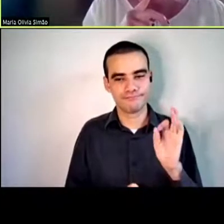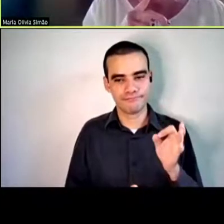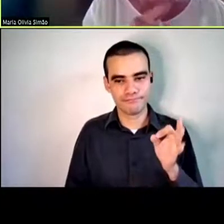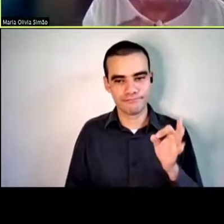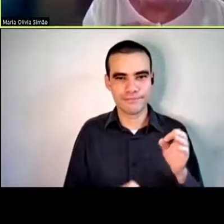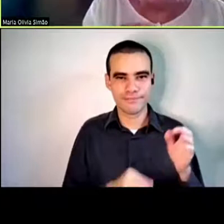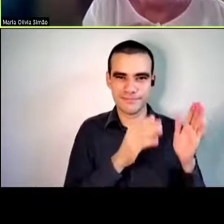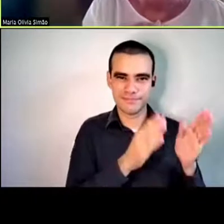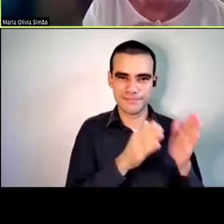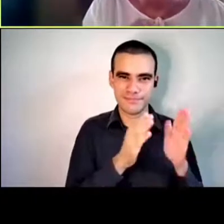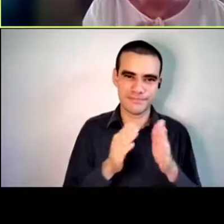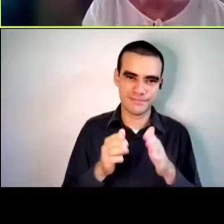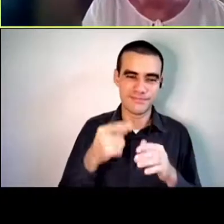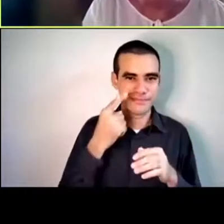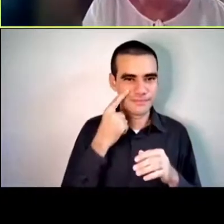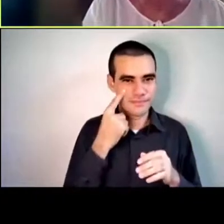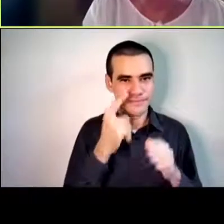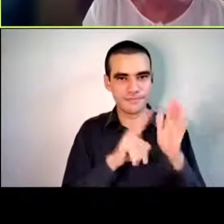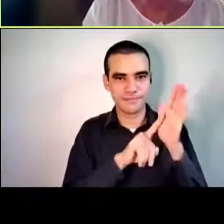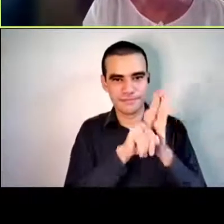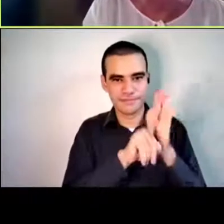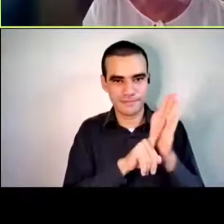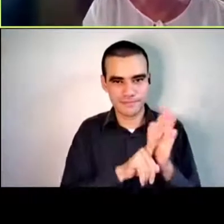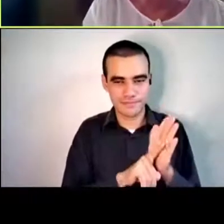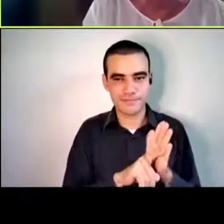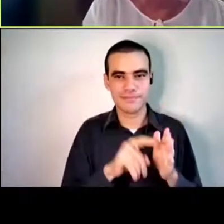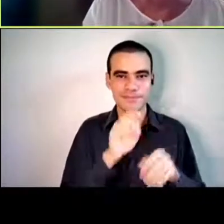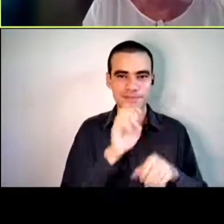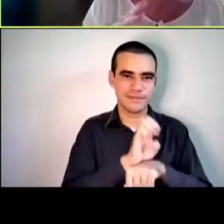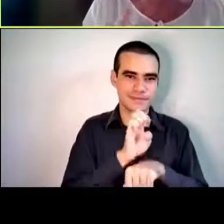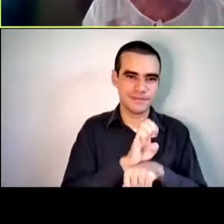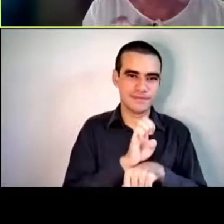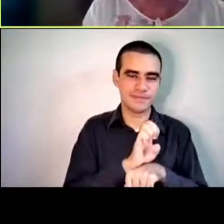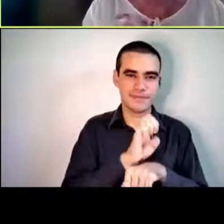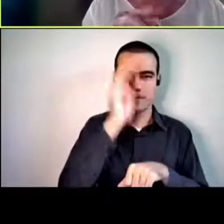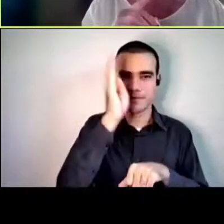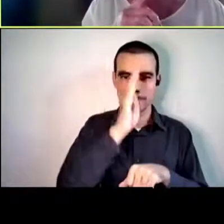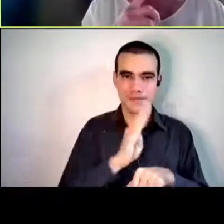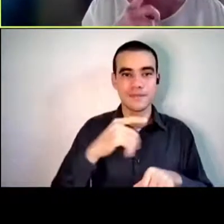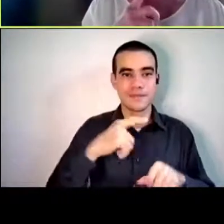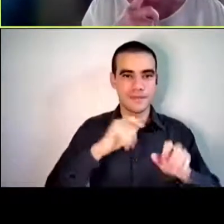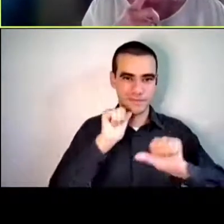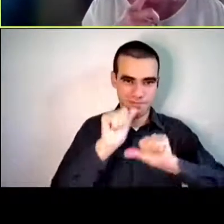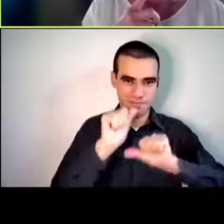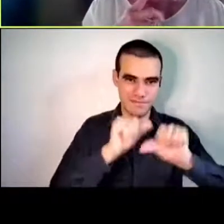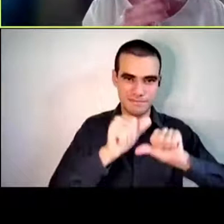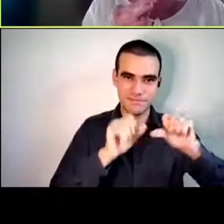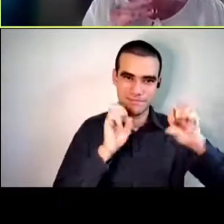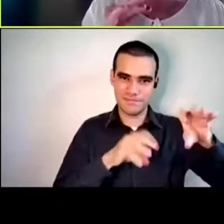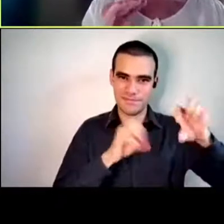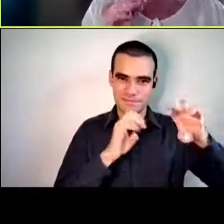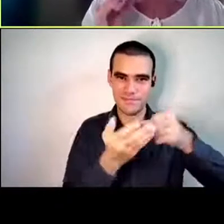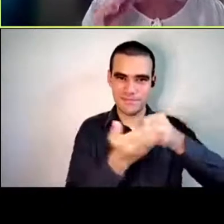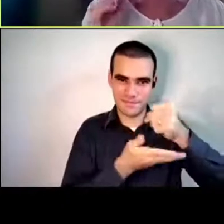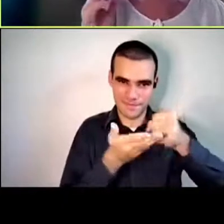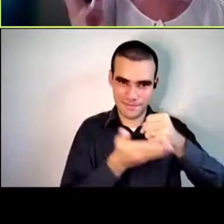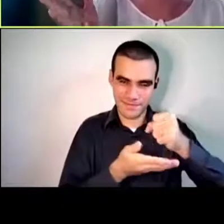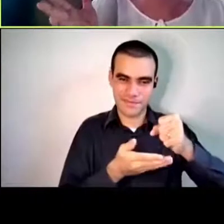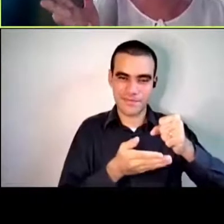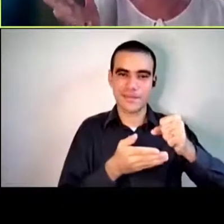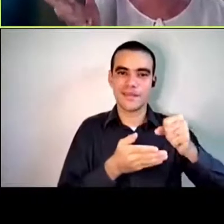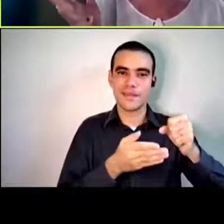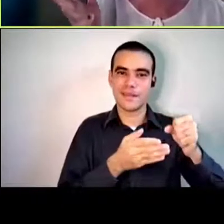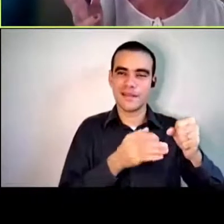This same process we saw when the Brazilian state was working with the modification of the basic